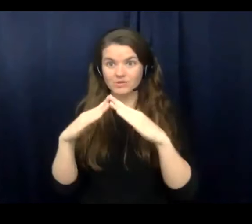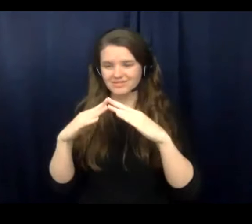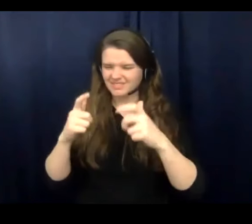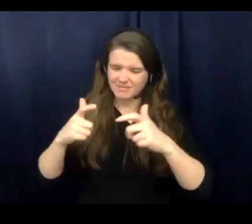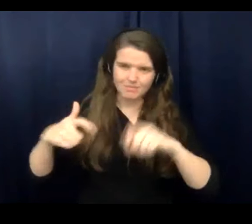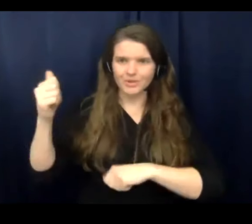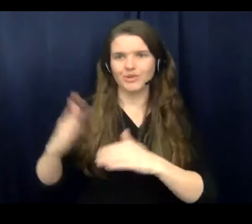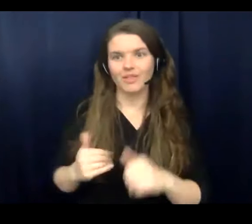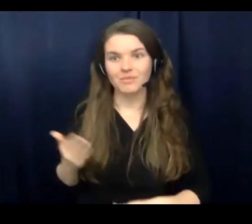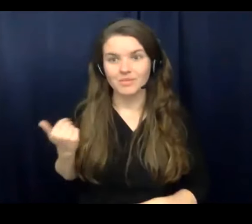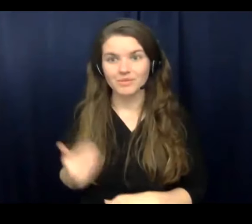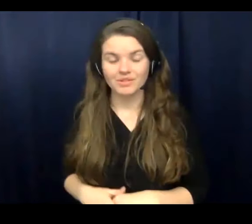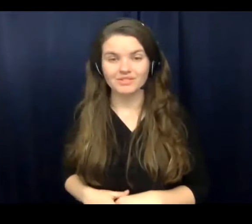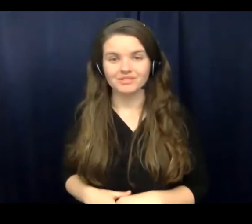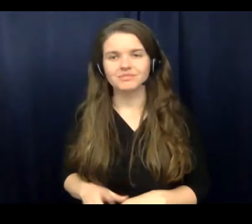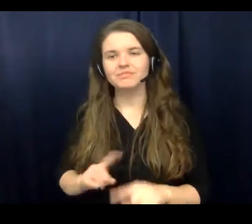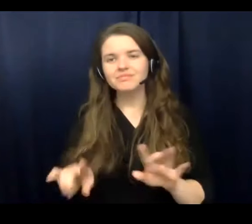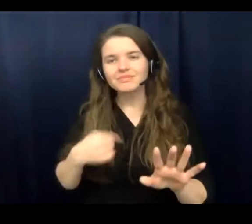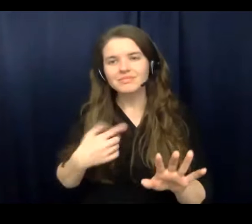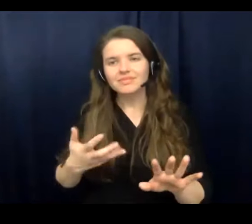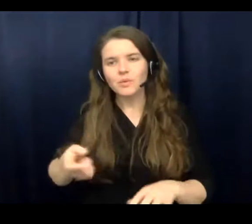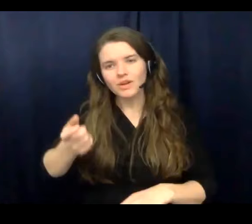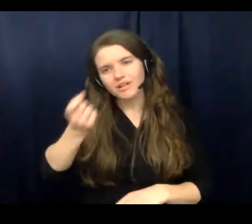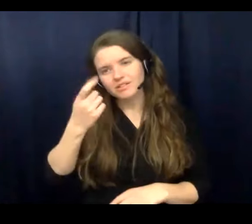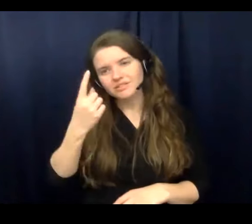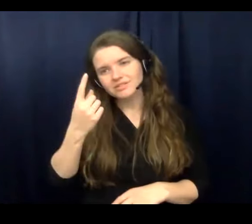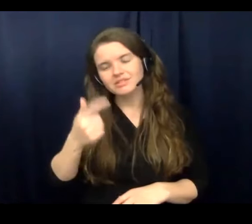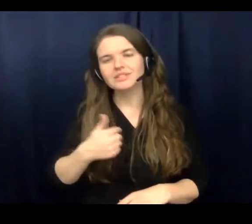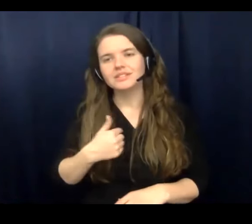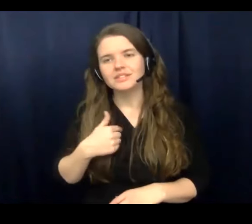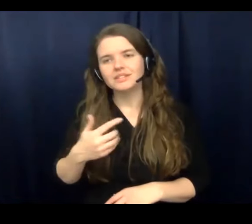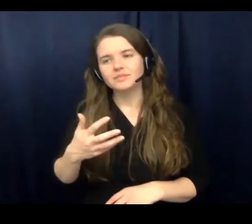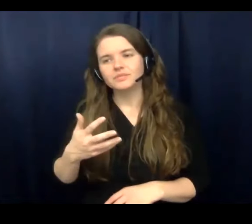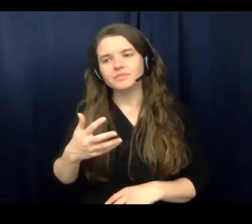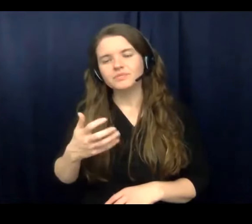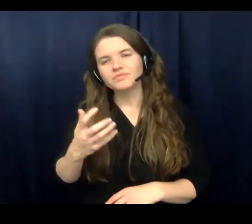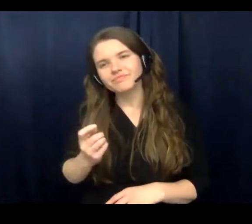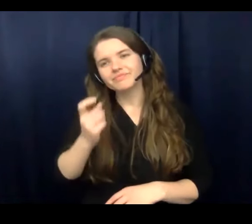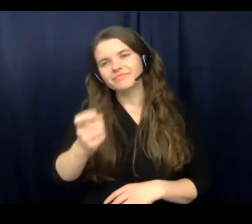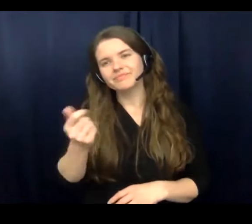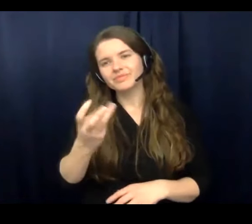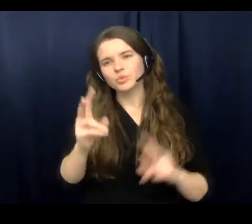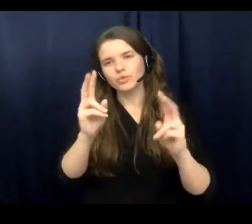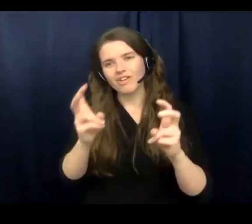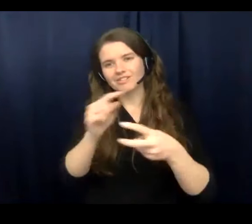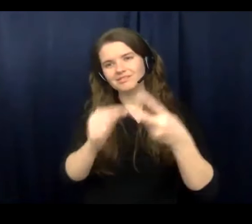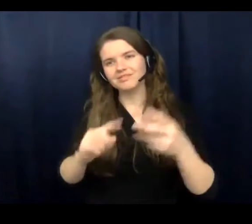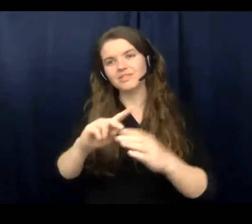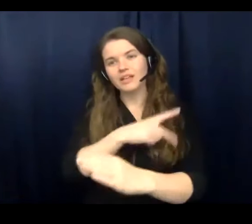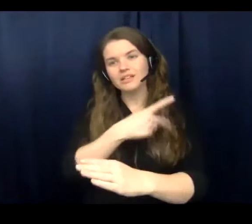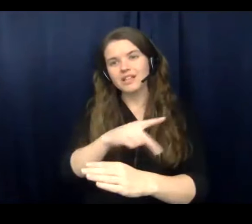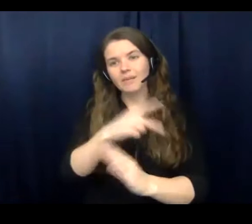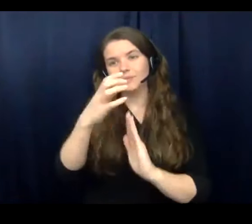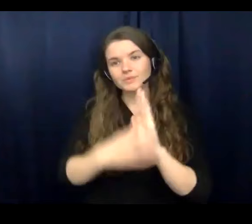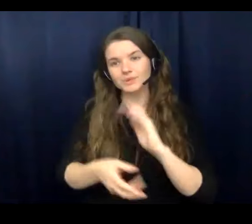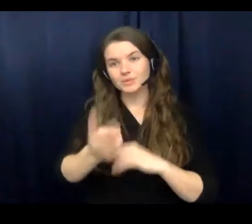sure. But I want you to understand, I want to just give you some phrases out of Psalm 2. As I close, I want to